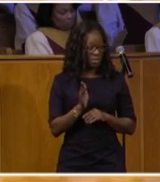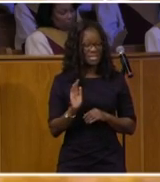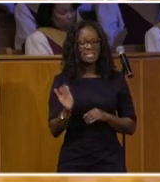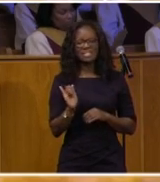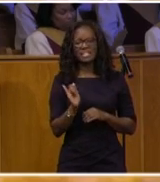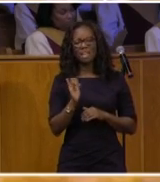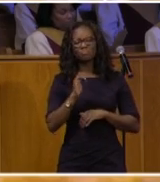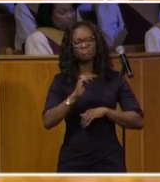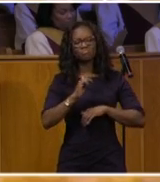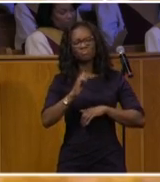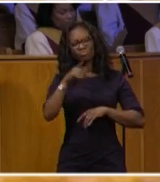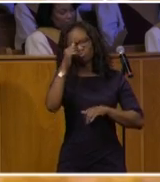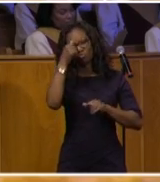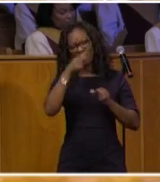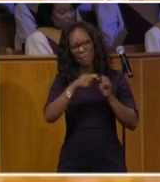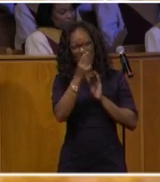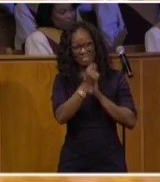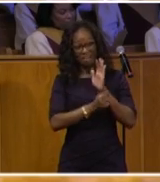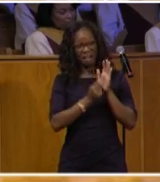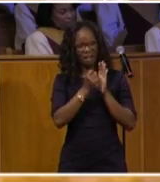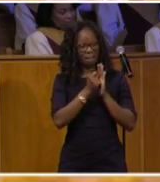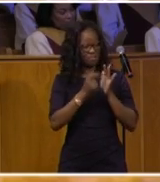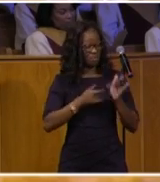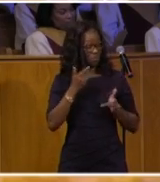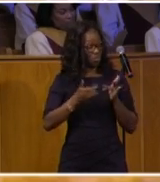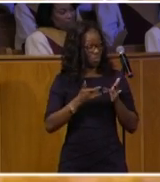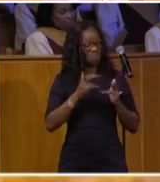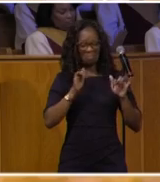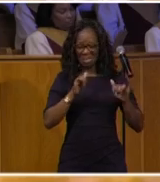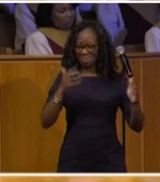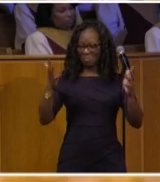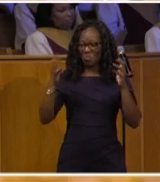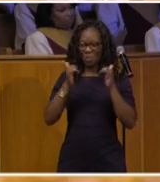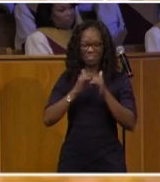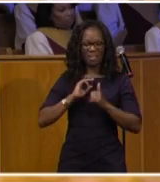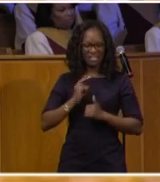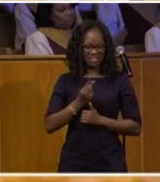Times of joy, He must rejoice with us.